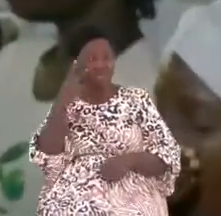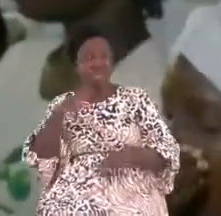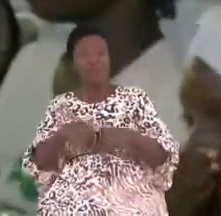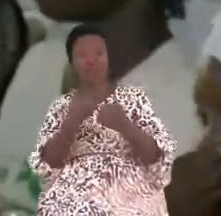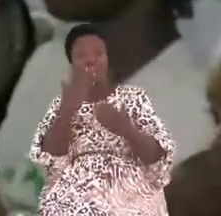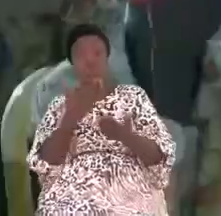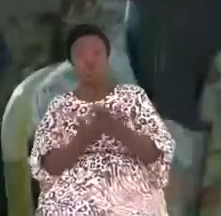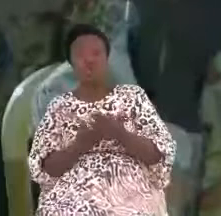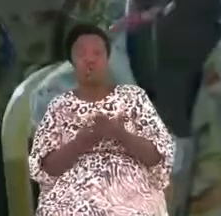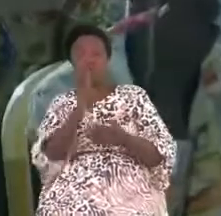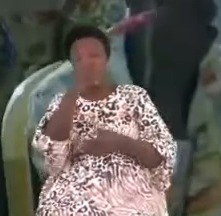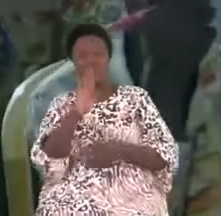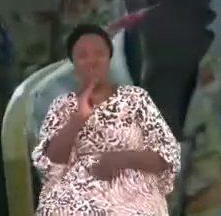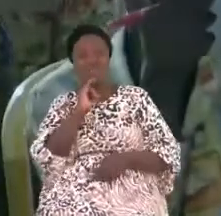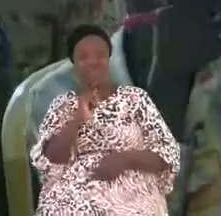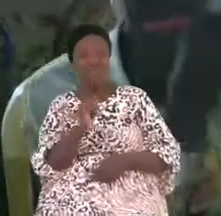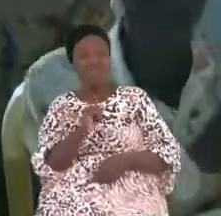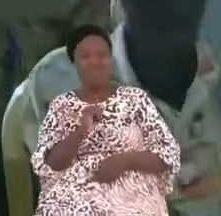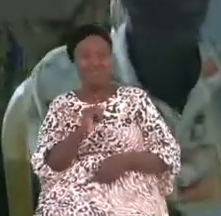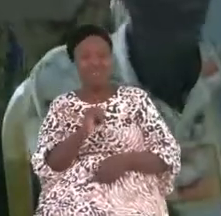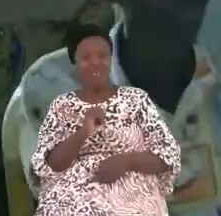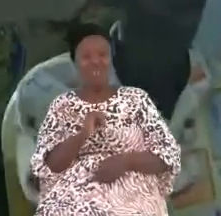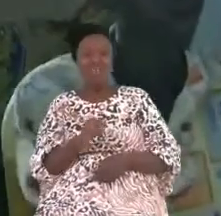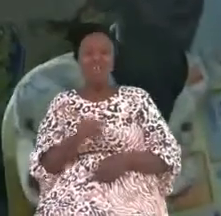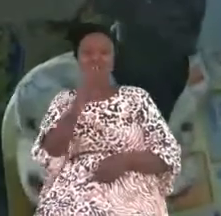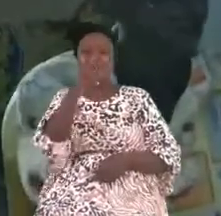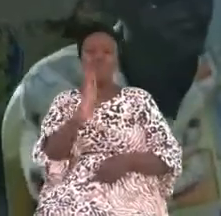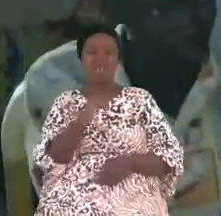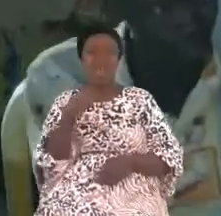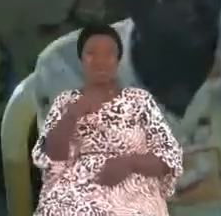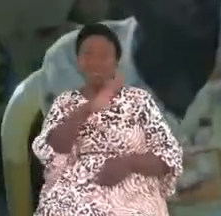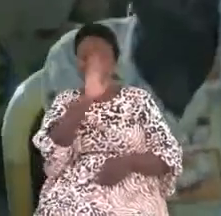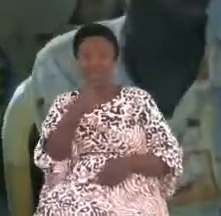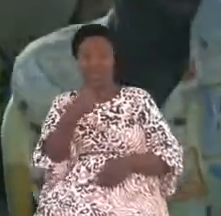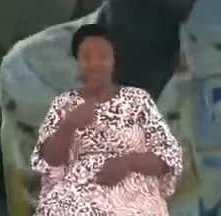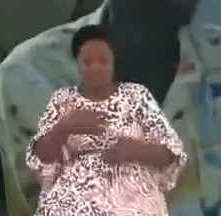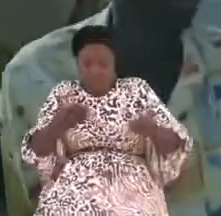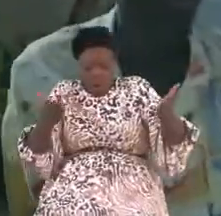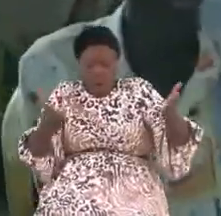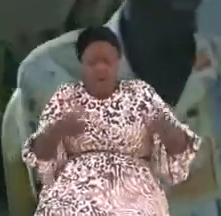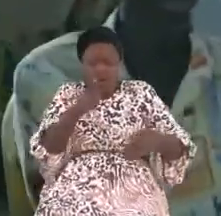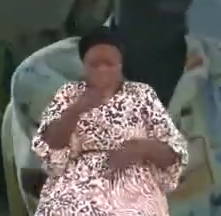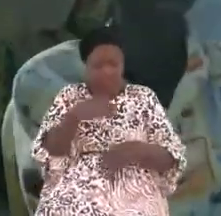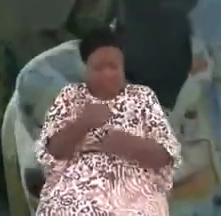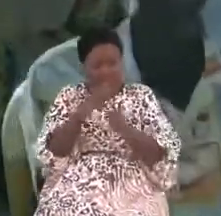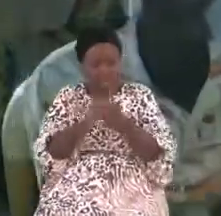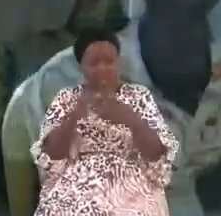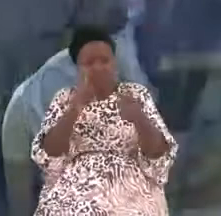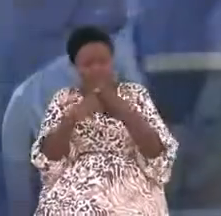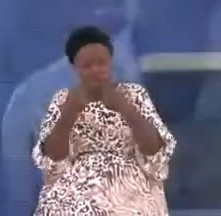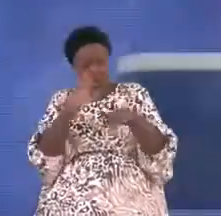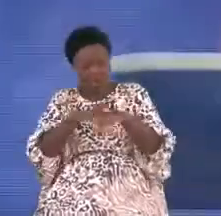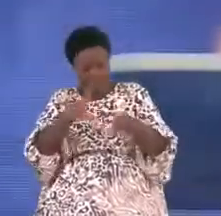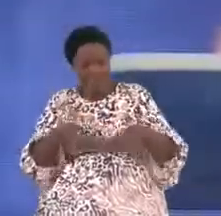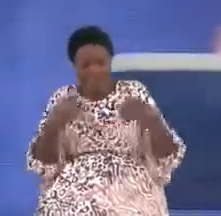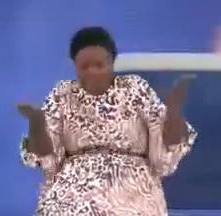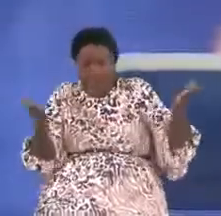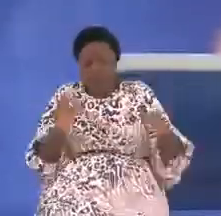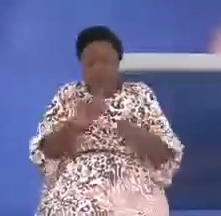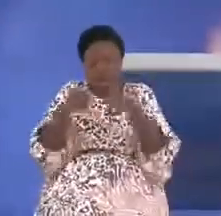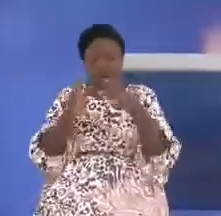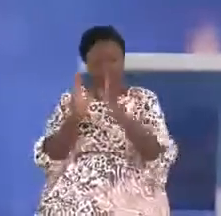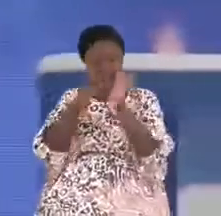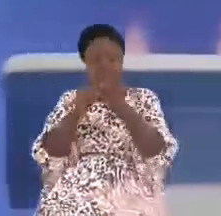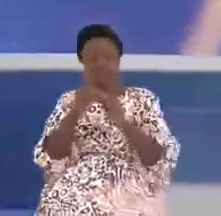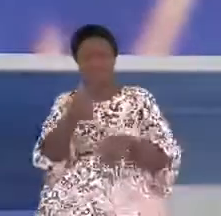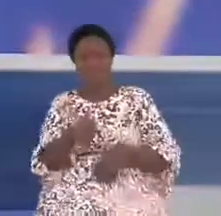didn't see you are the ordinator of the trouble there is no forgiveness everyone god didn't see you are